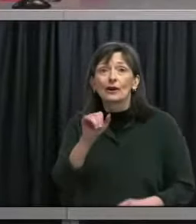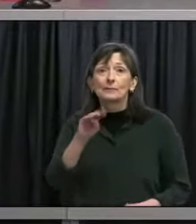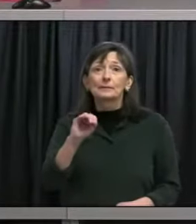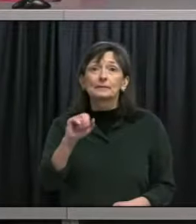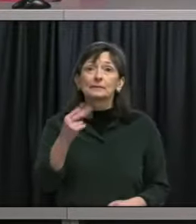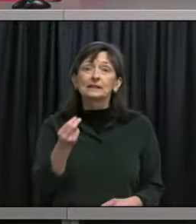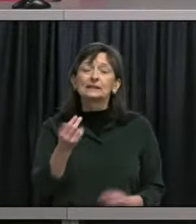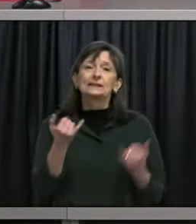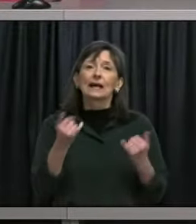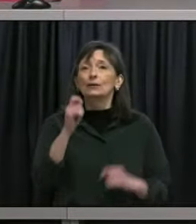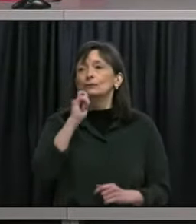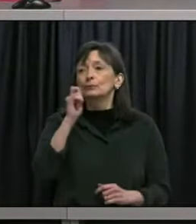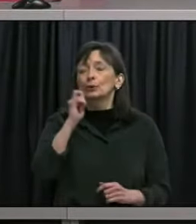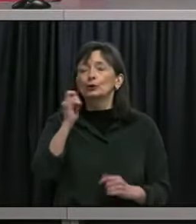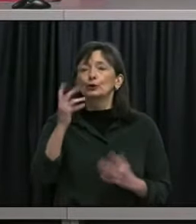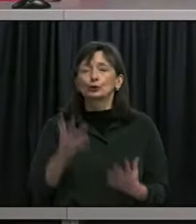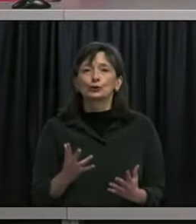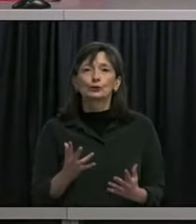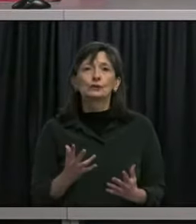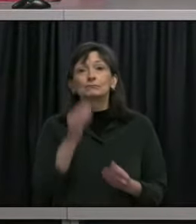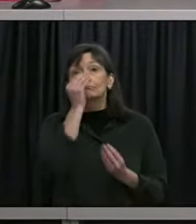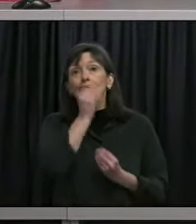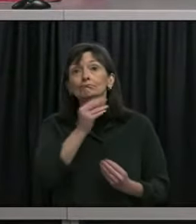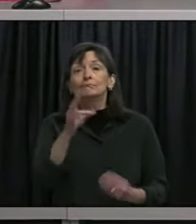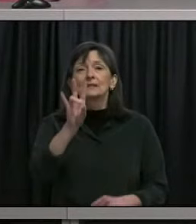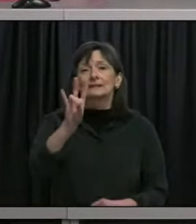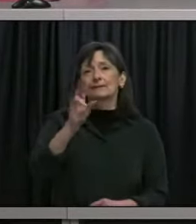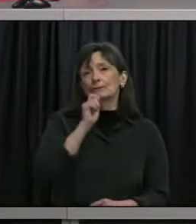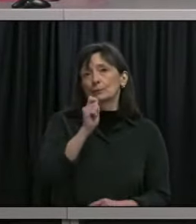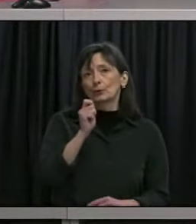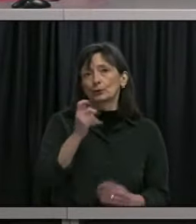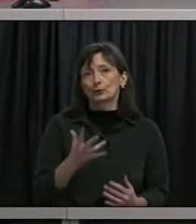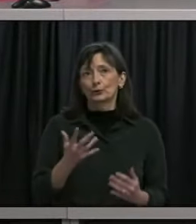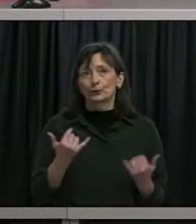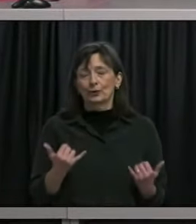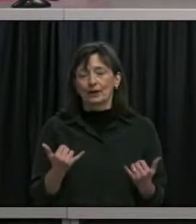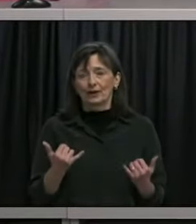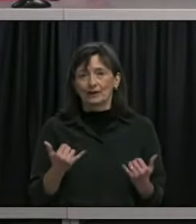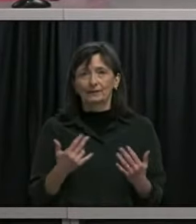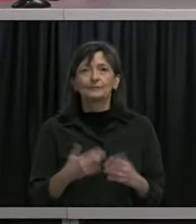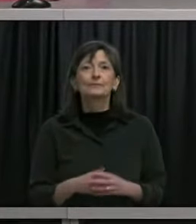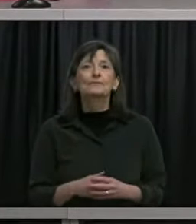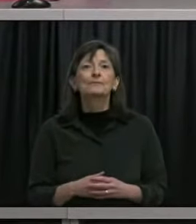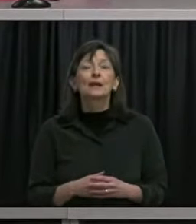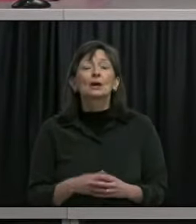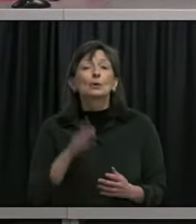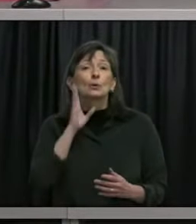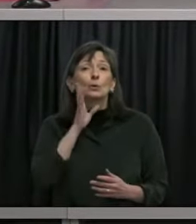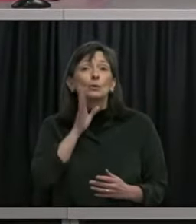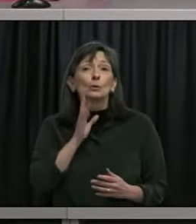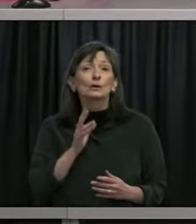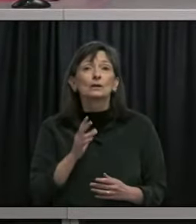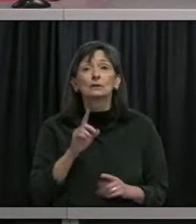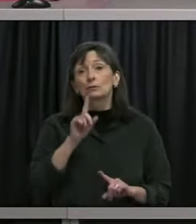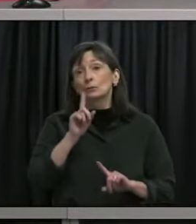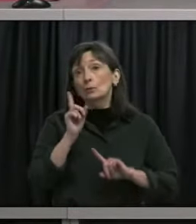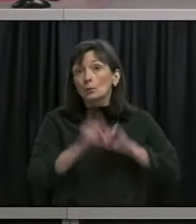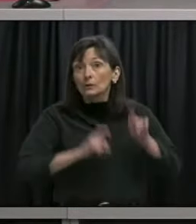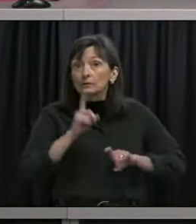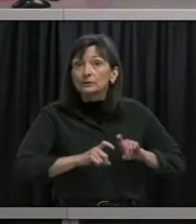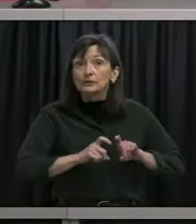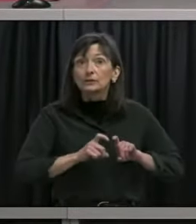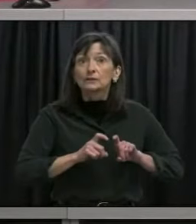speakers there are seven reporters registered for today's call the question and answer session will be conducted in two rounds where each reporter will have the